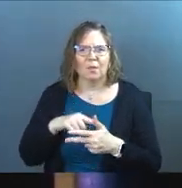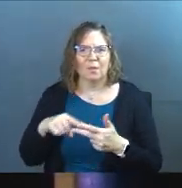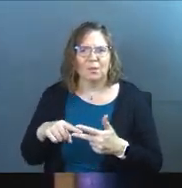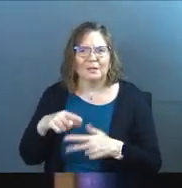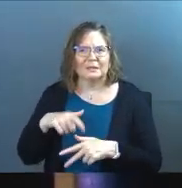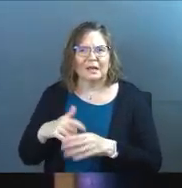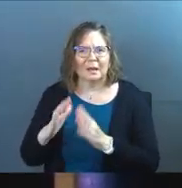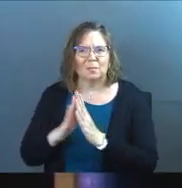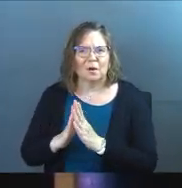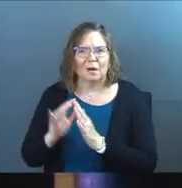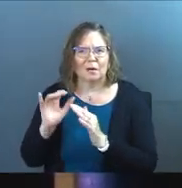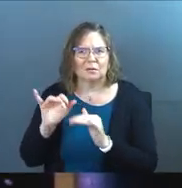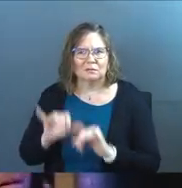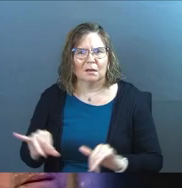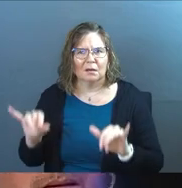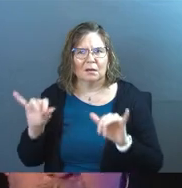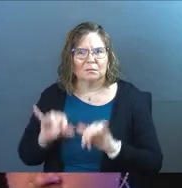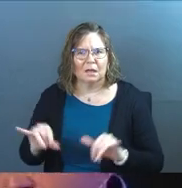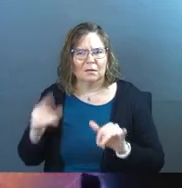three?